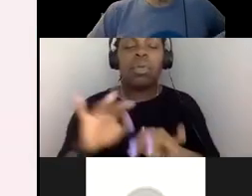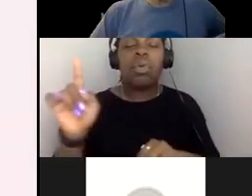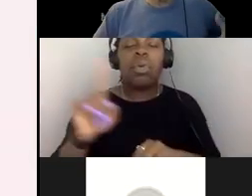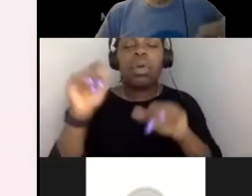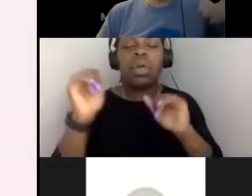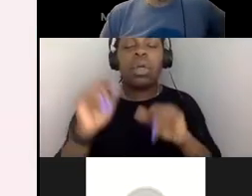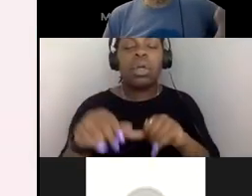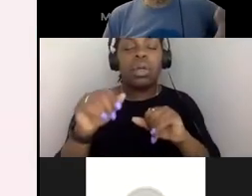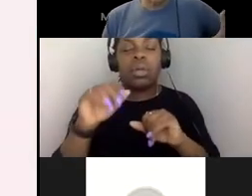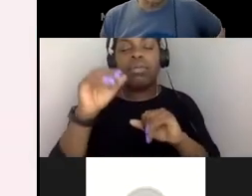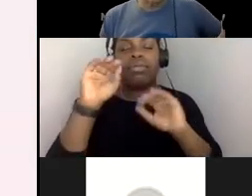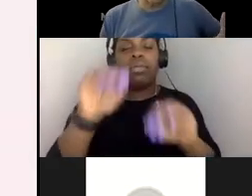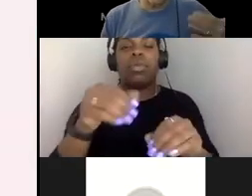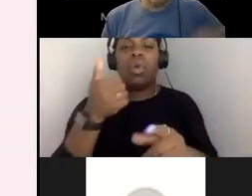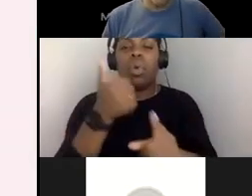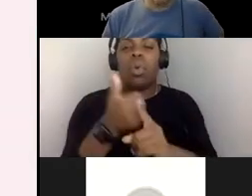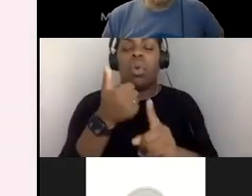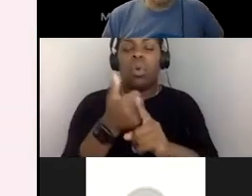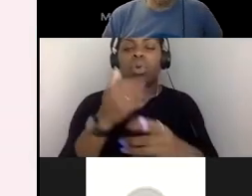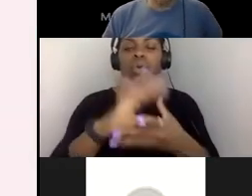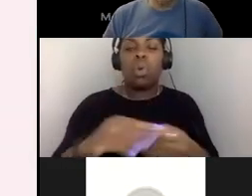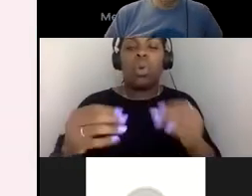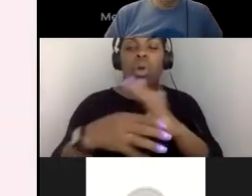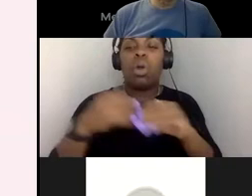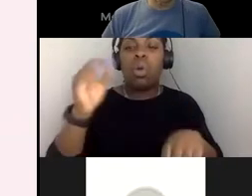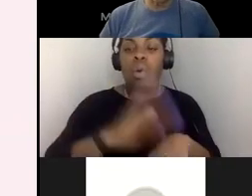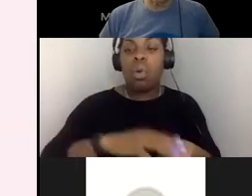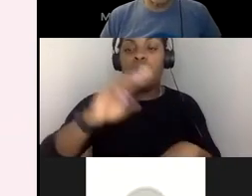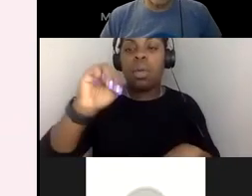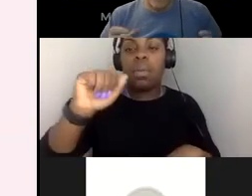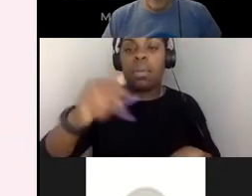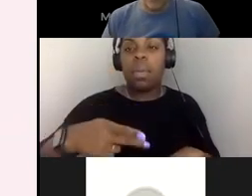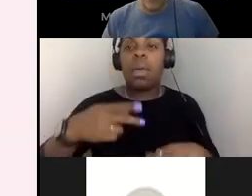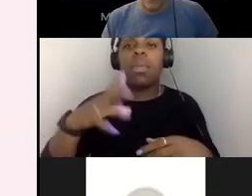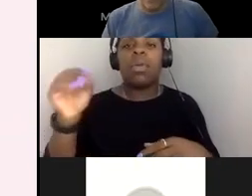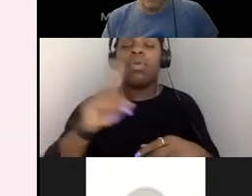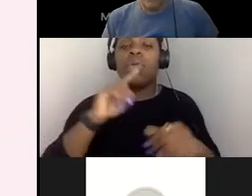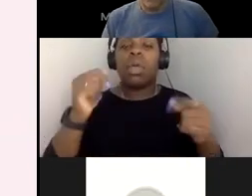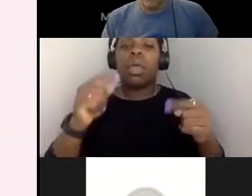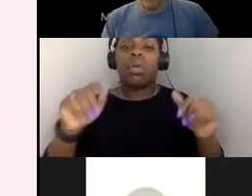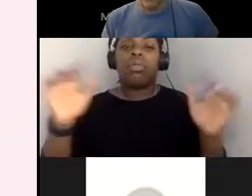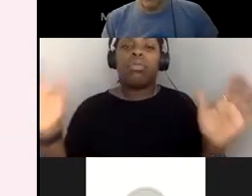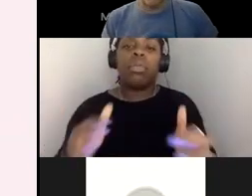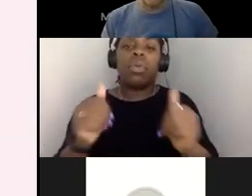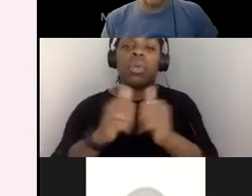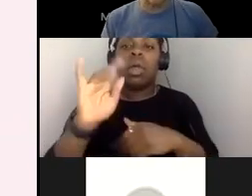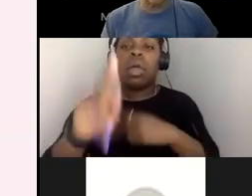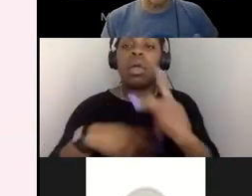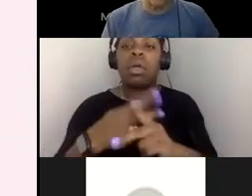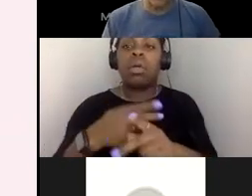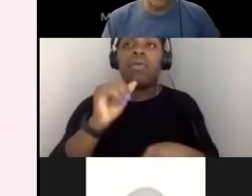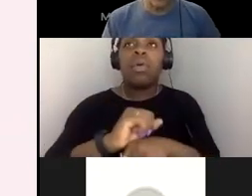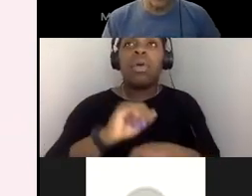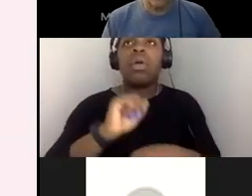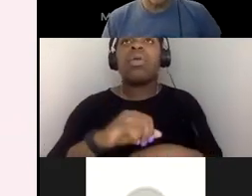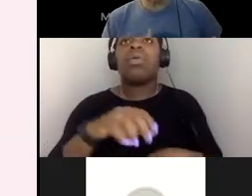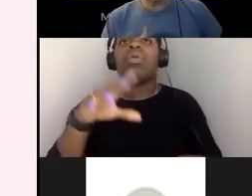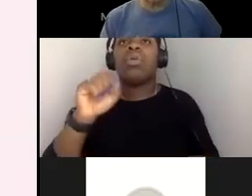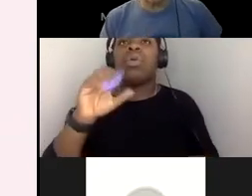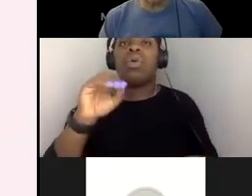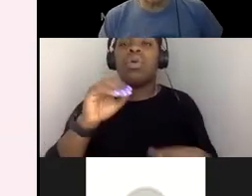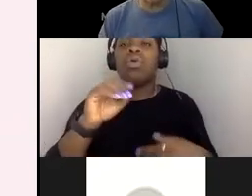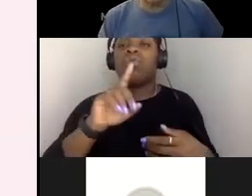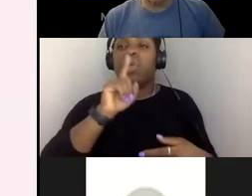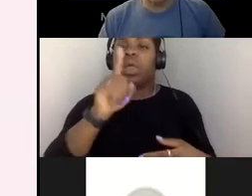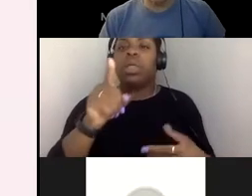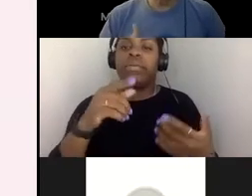you can put in your own story into our map, and we can add it to the map. So you can put in your individual story, a